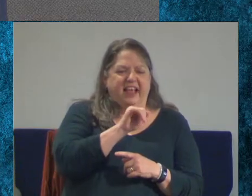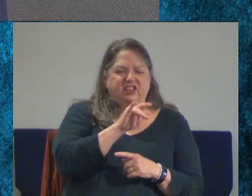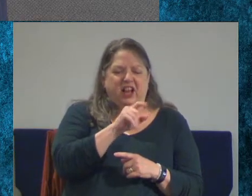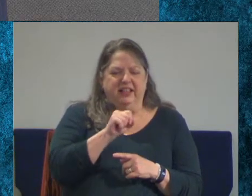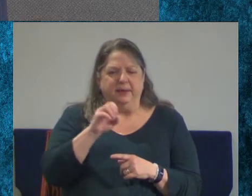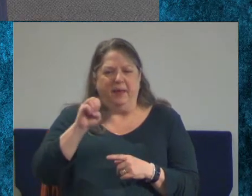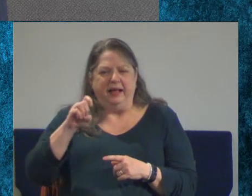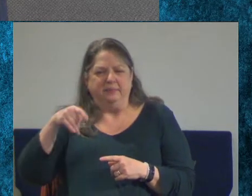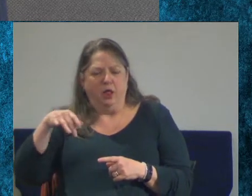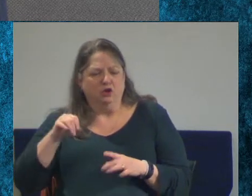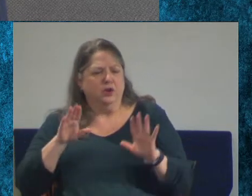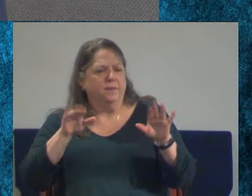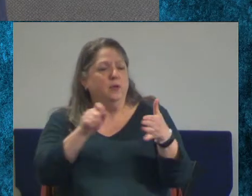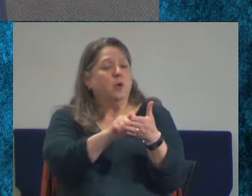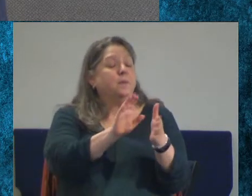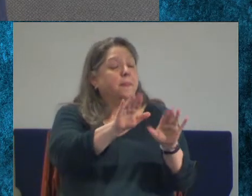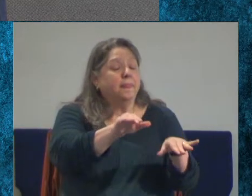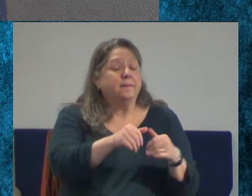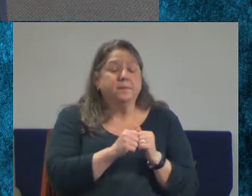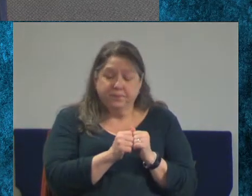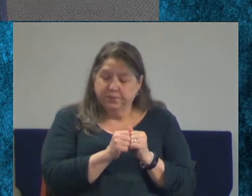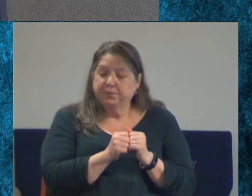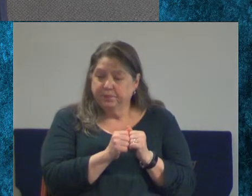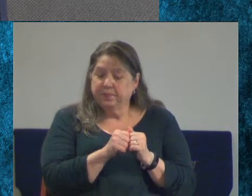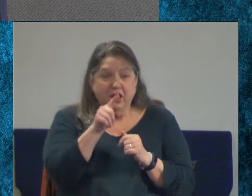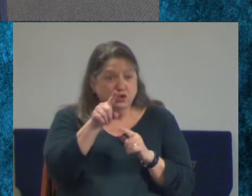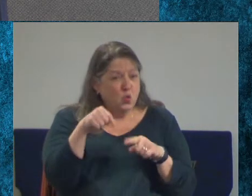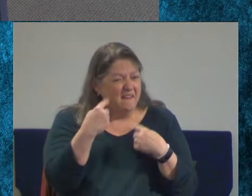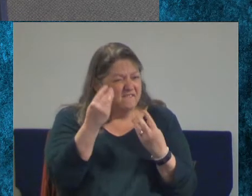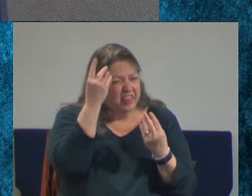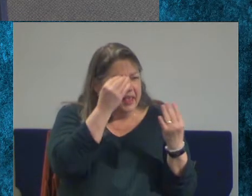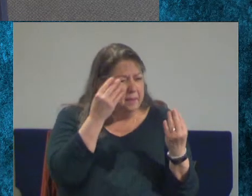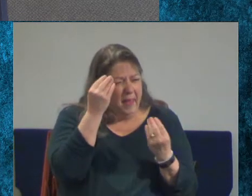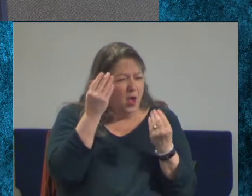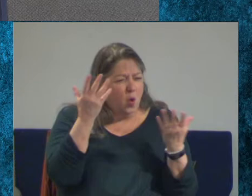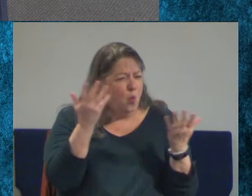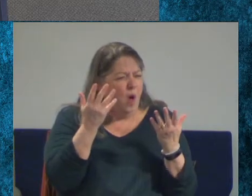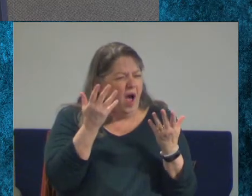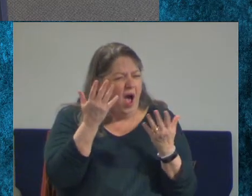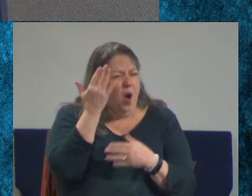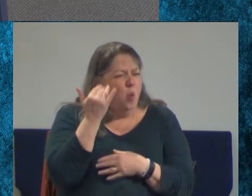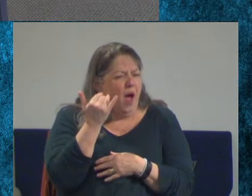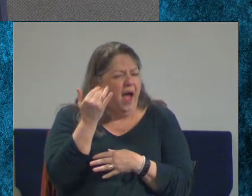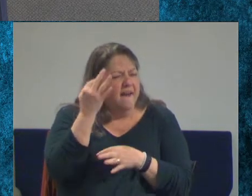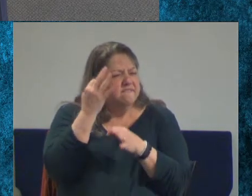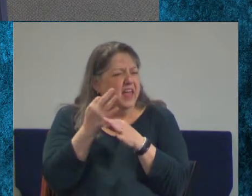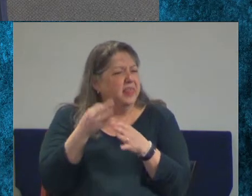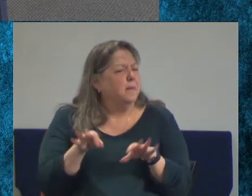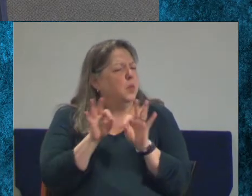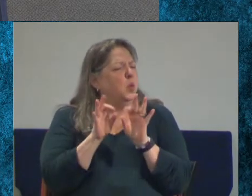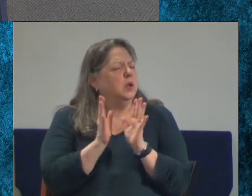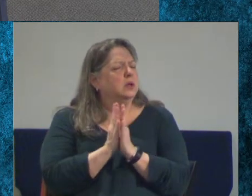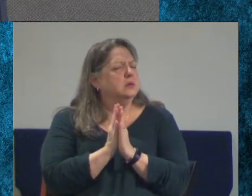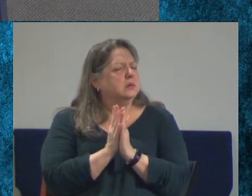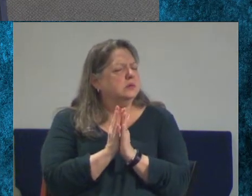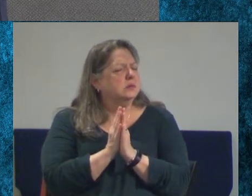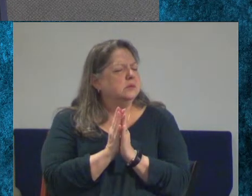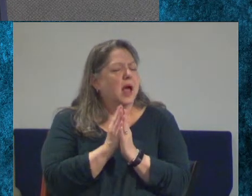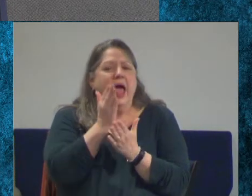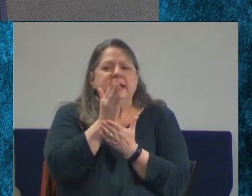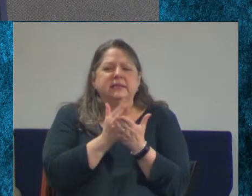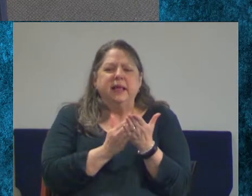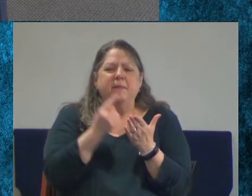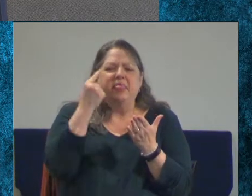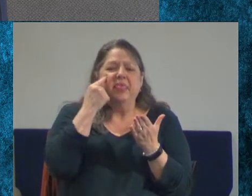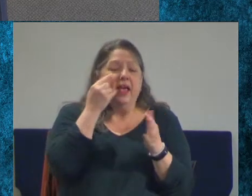in, right? Have you ever considered what makes faith valuable? Some seem to think that faith has an intrinsic value, and